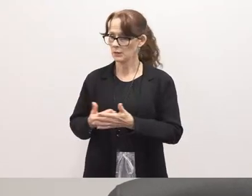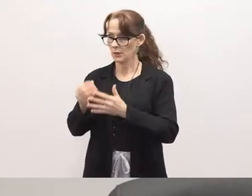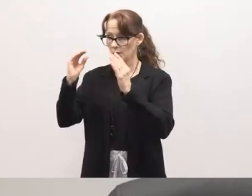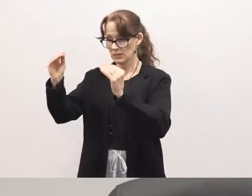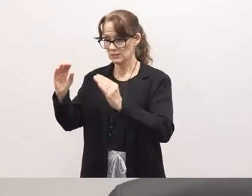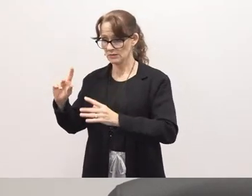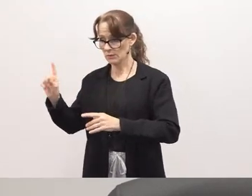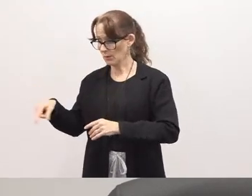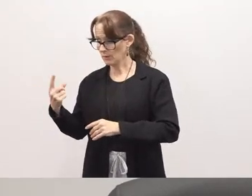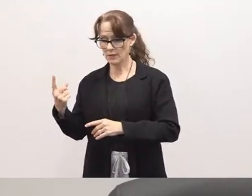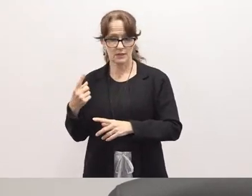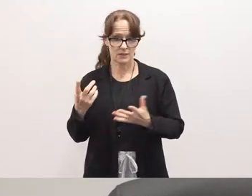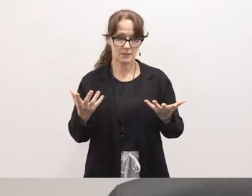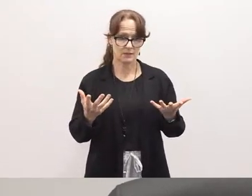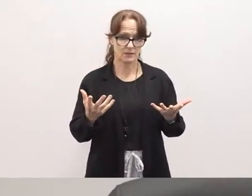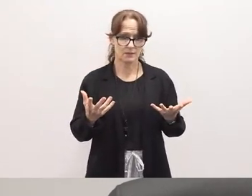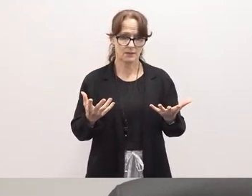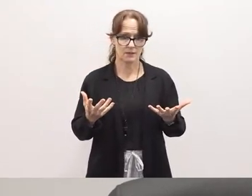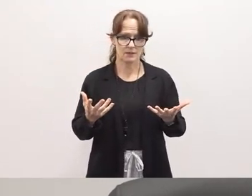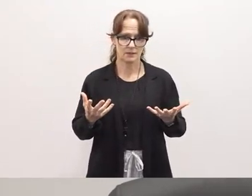but